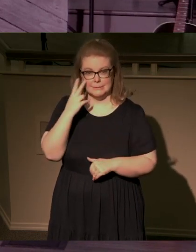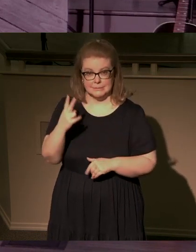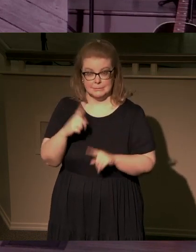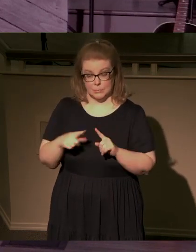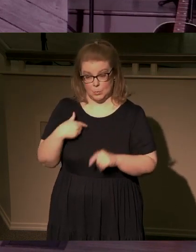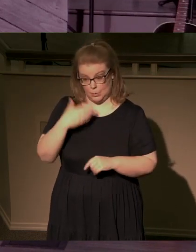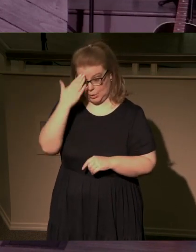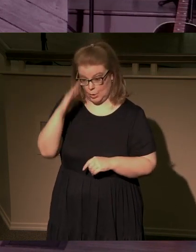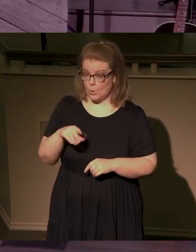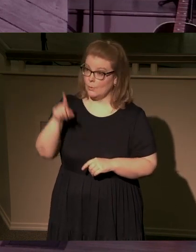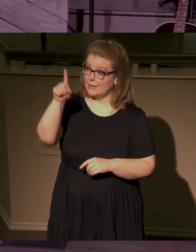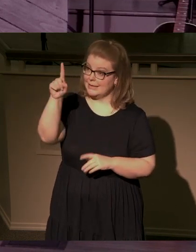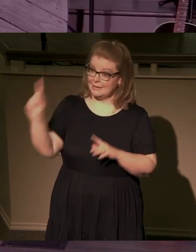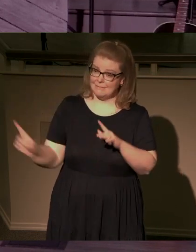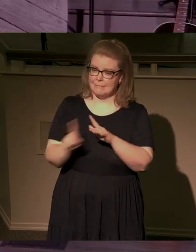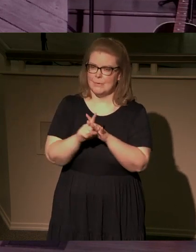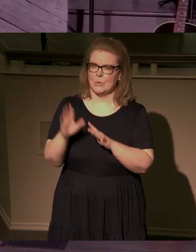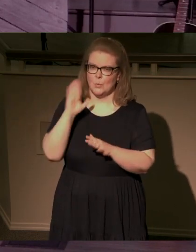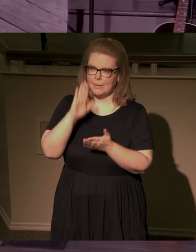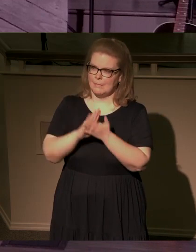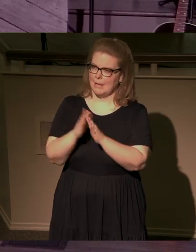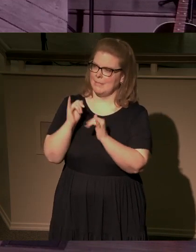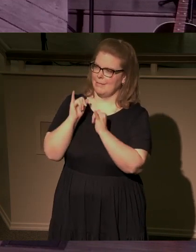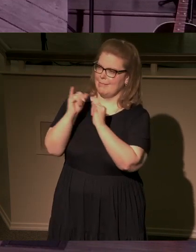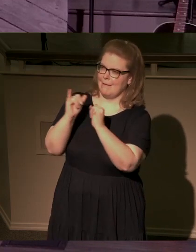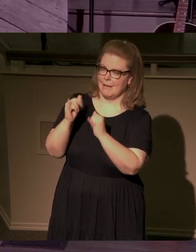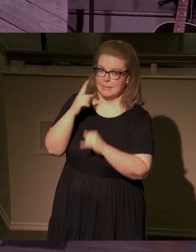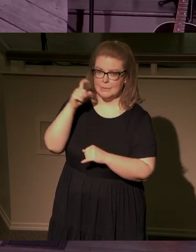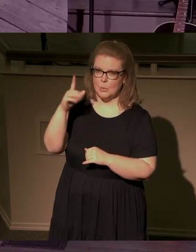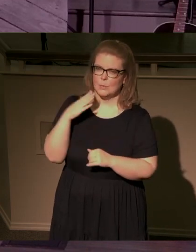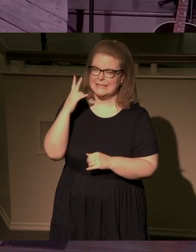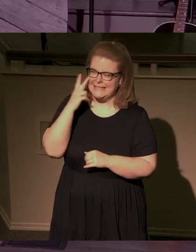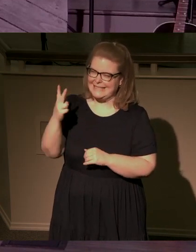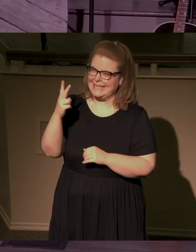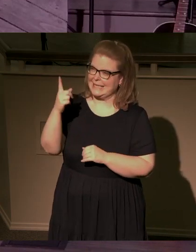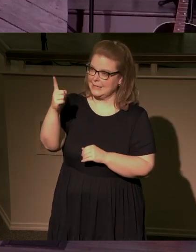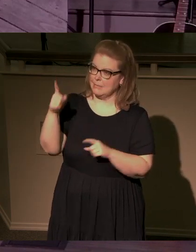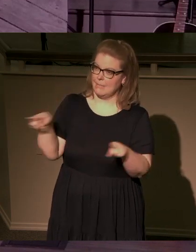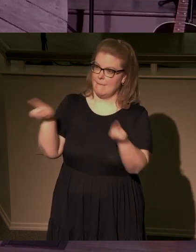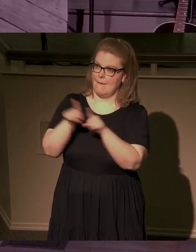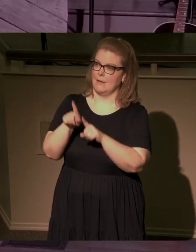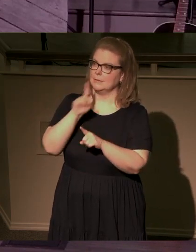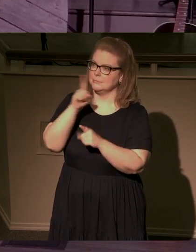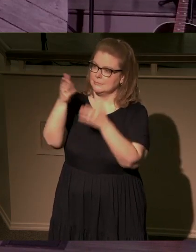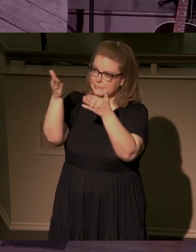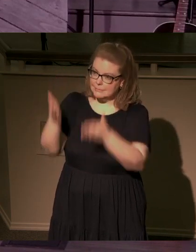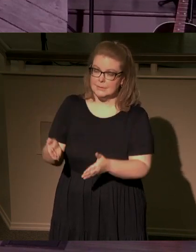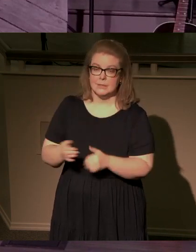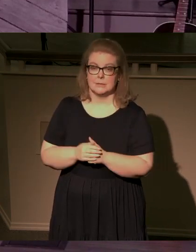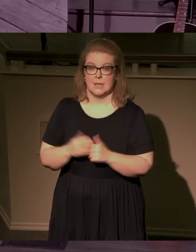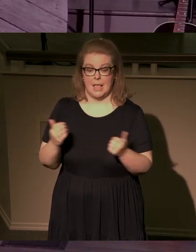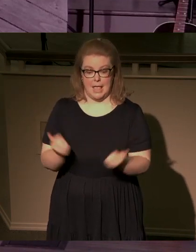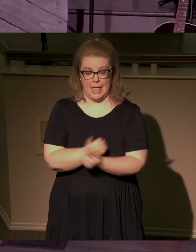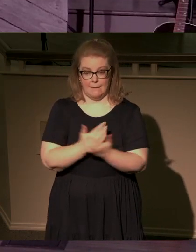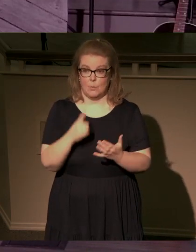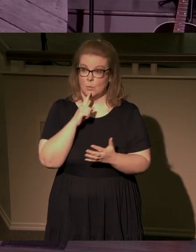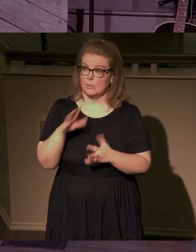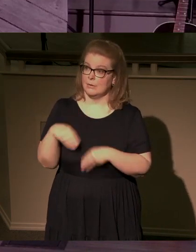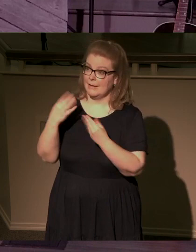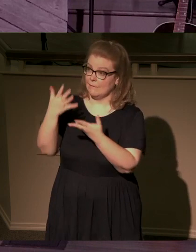He appears, we shall be like Him, because we shall see Him as He is. And everyone who thus hopes in